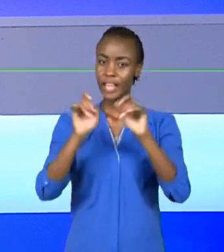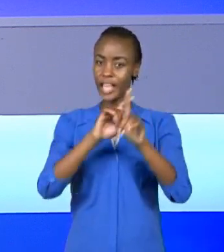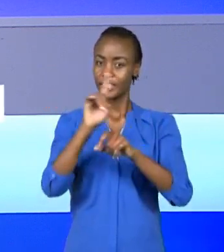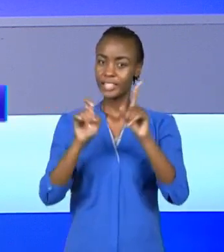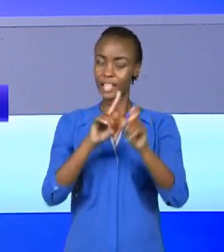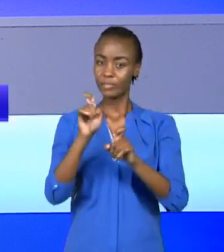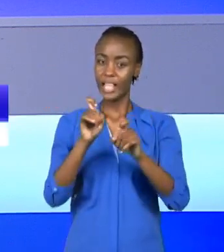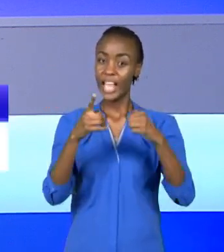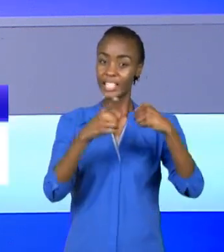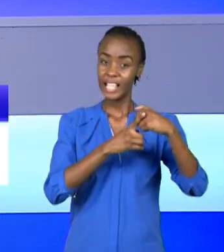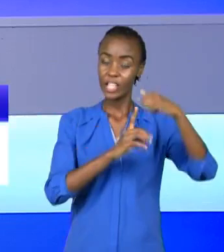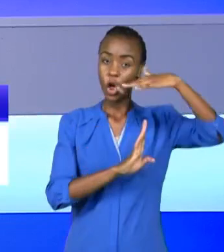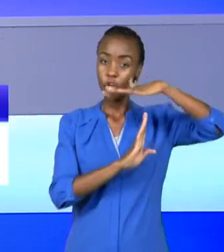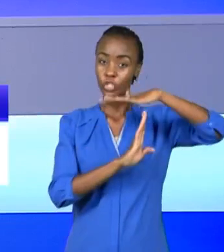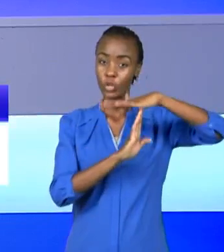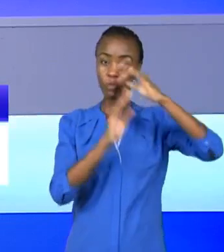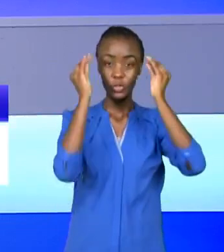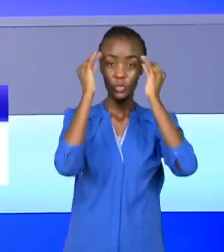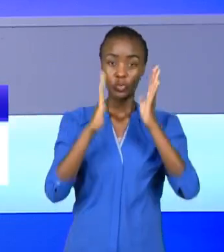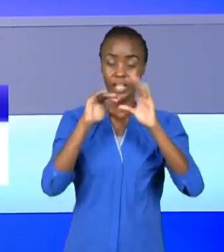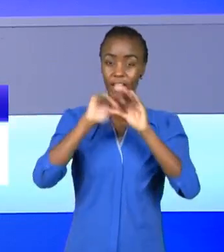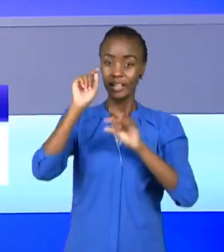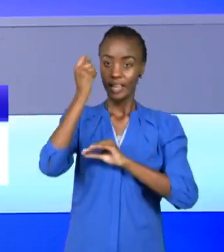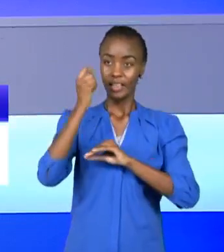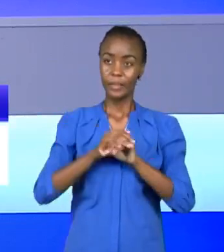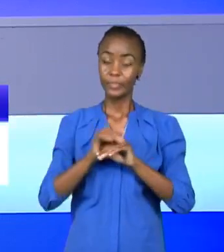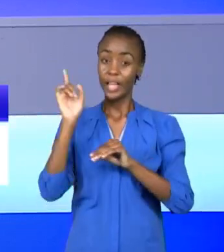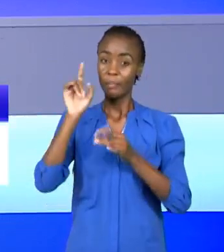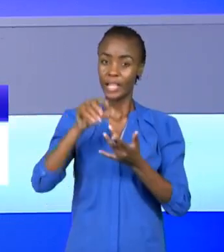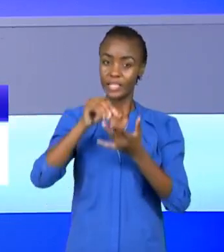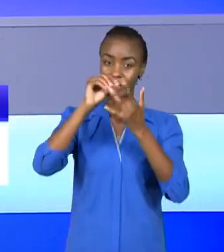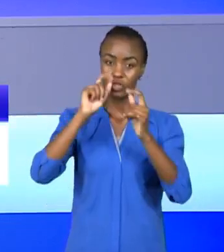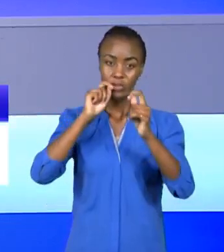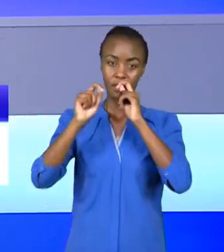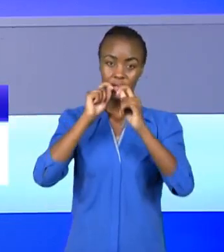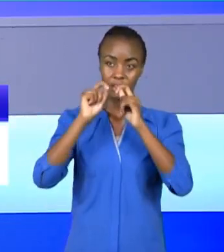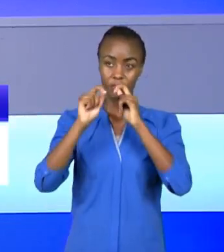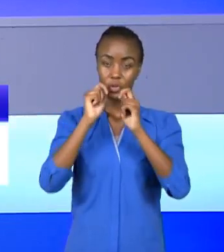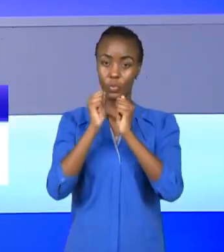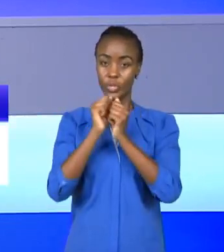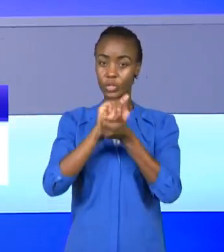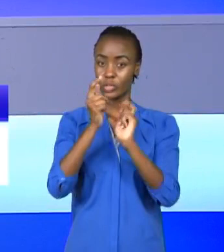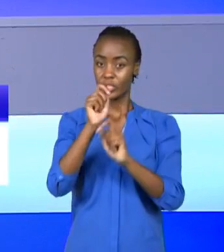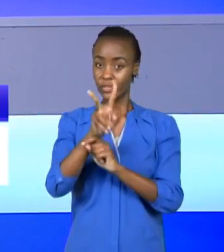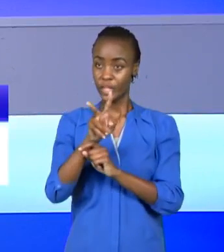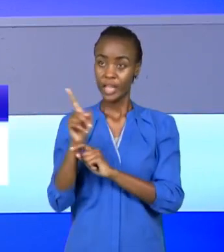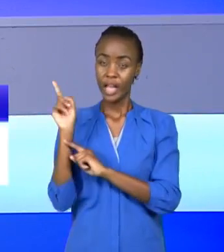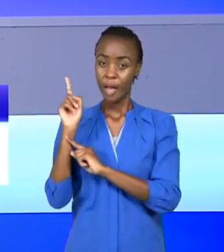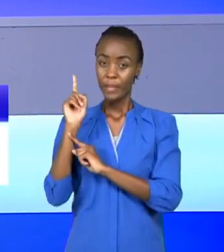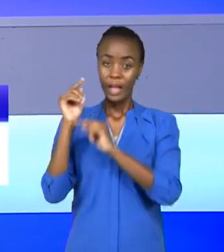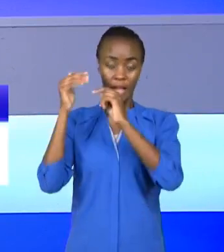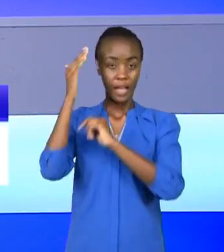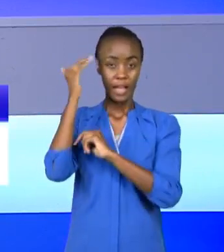the just concluded KCSE examination. In an exclusive interview with this station, the principal of Kenya High School, Flora